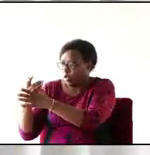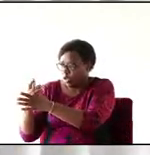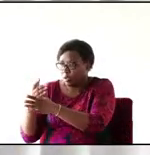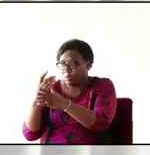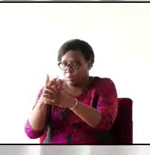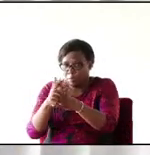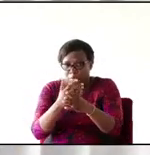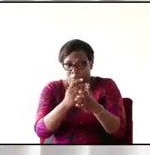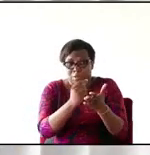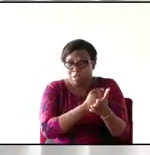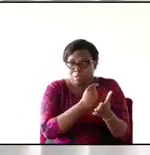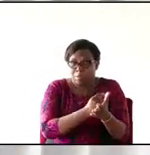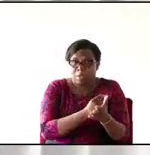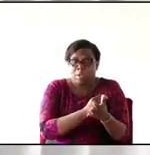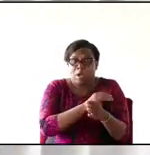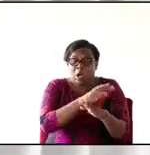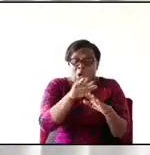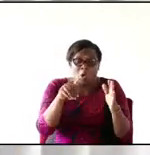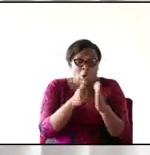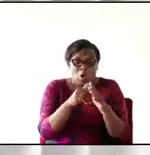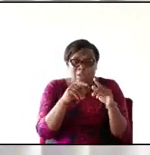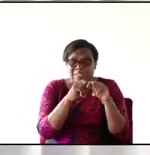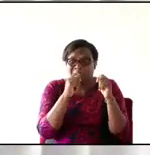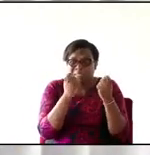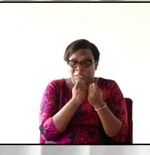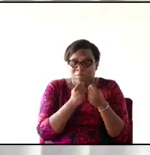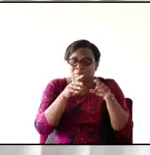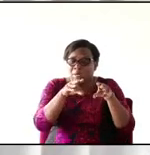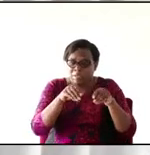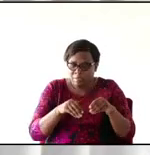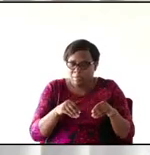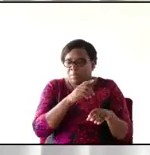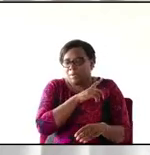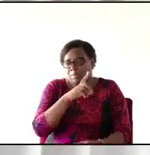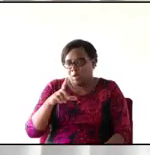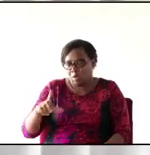the entire team gave their lives to the Lord.